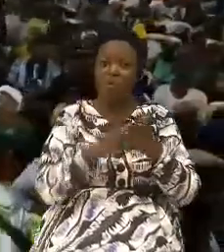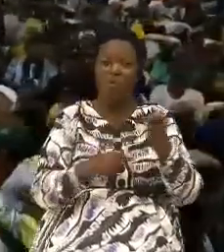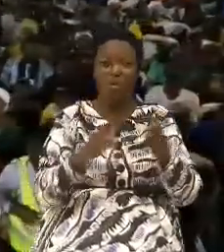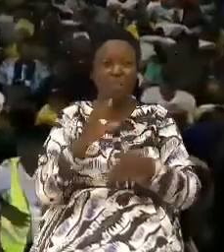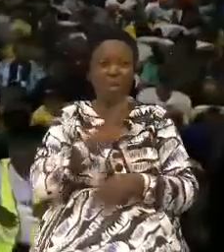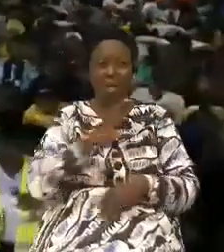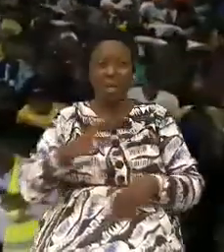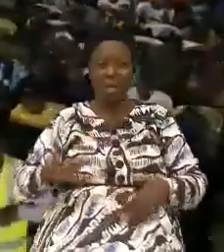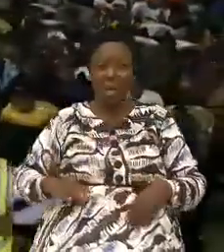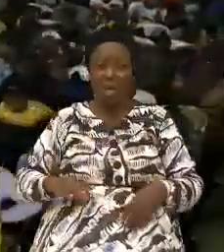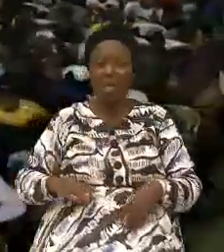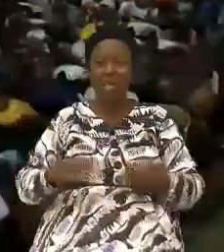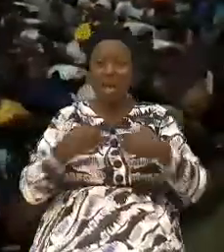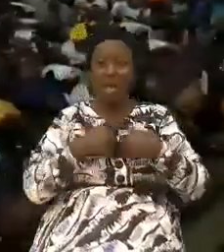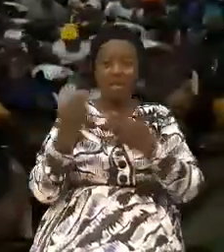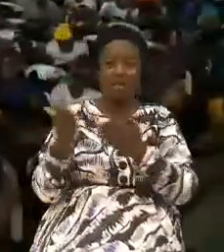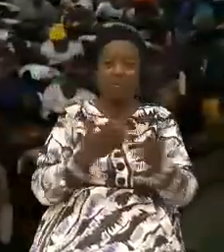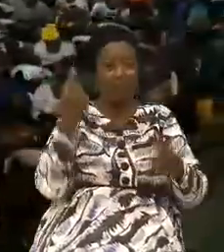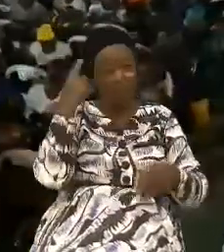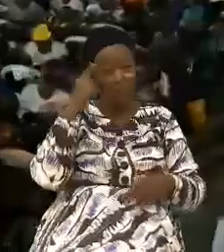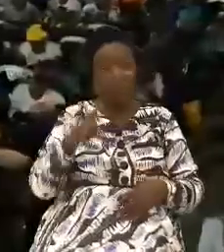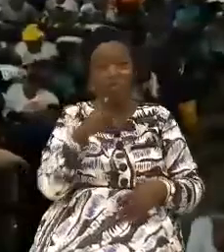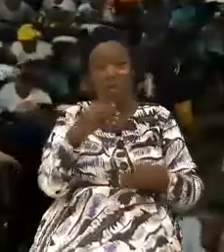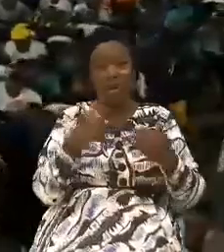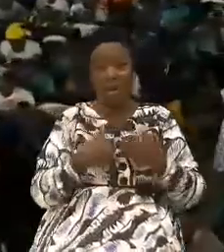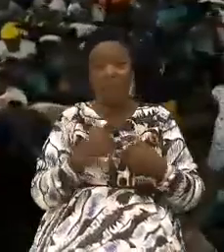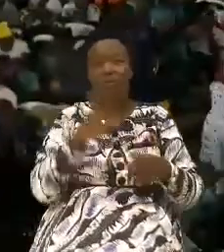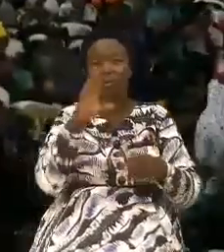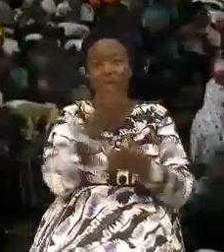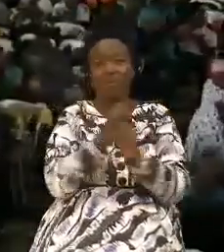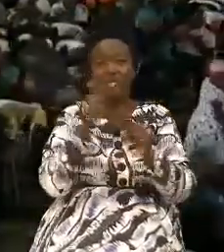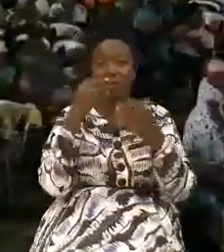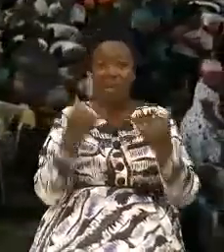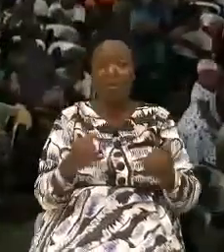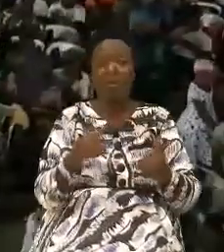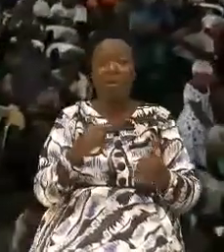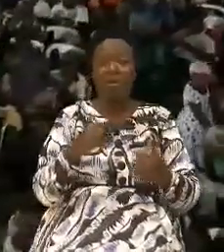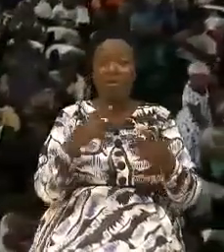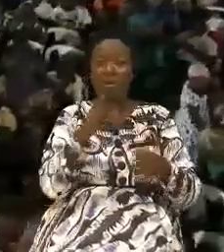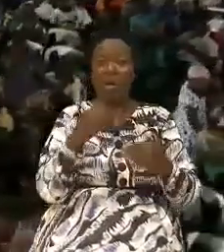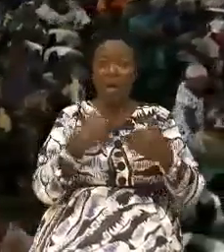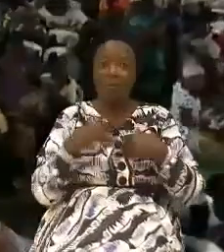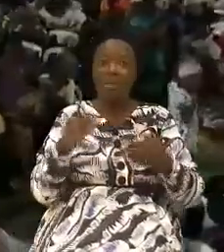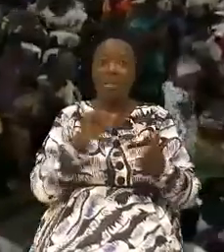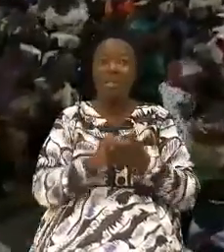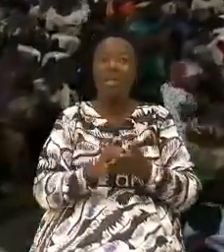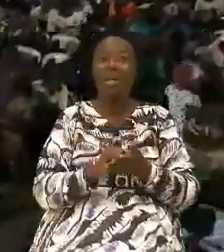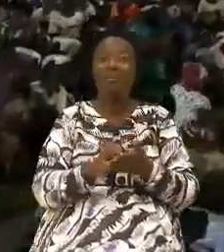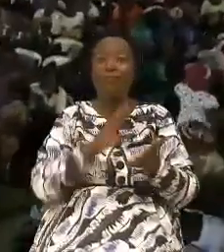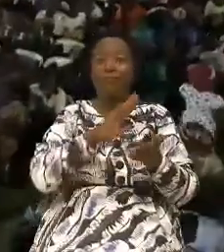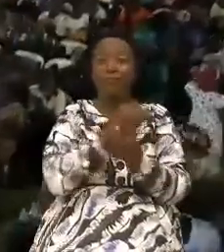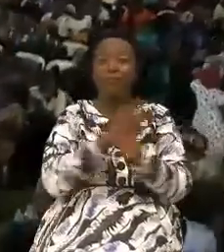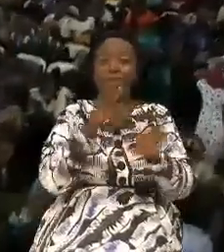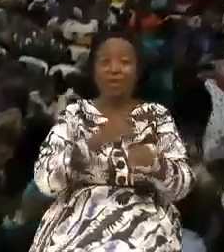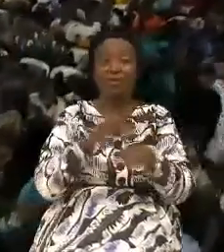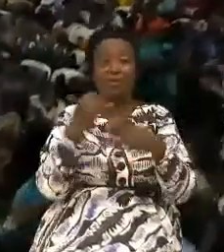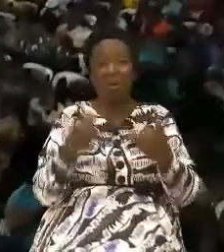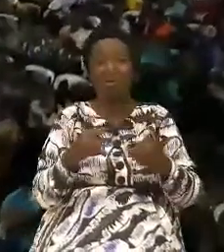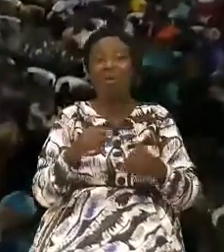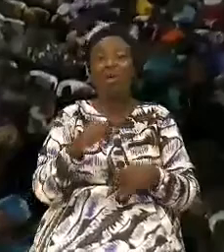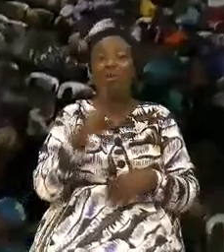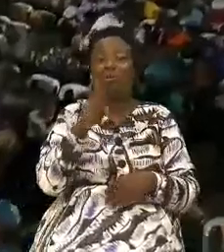You are having your salvation now. You are having that redemption now. You are having